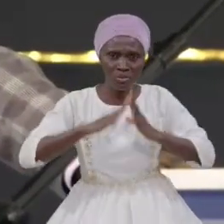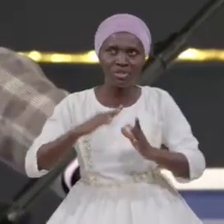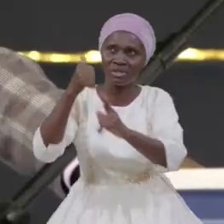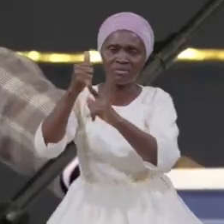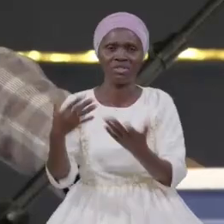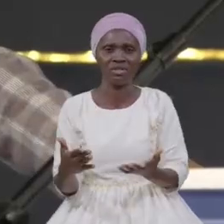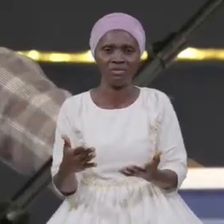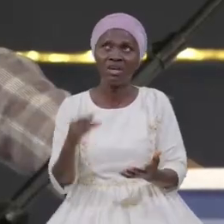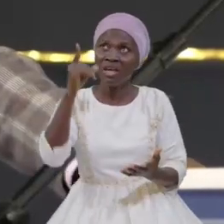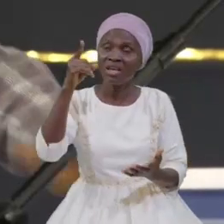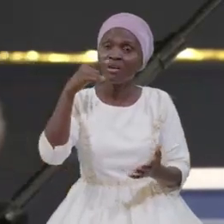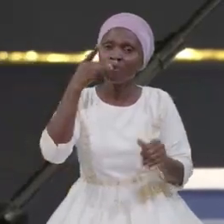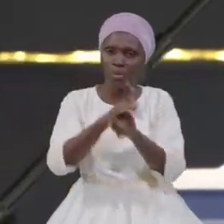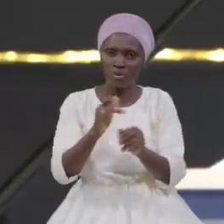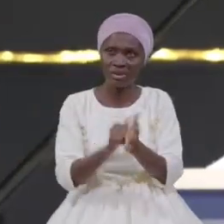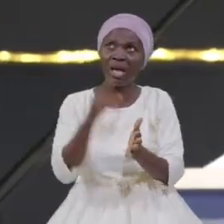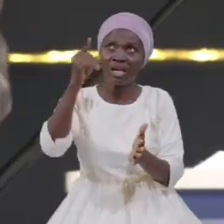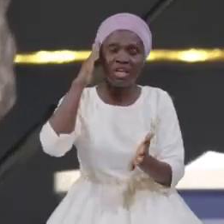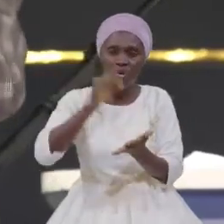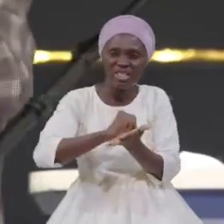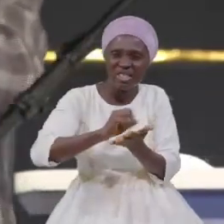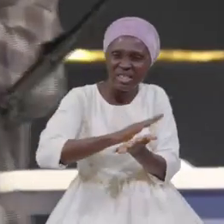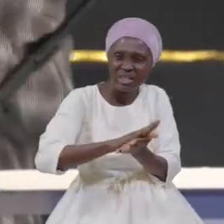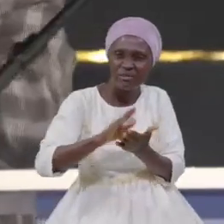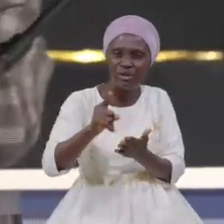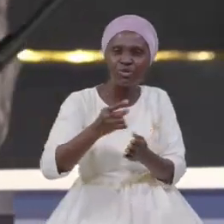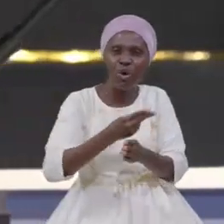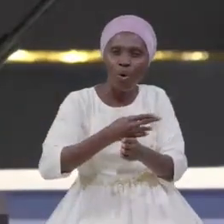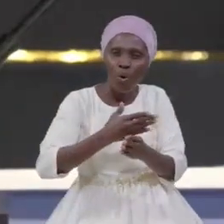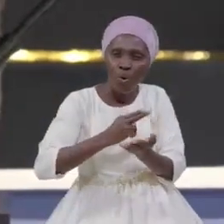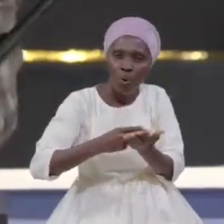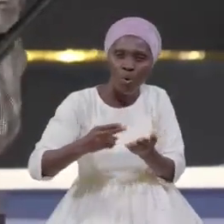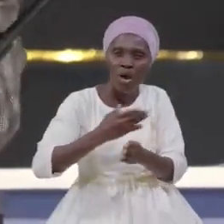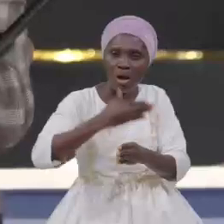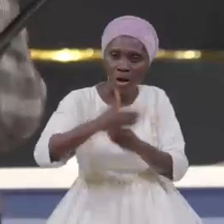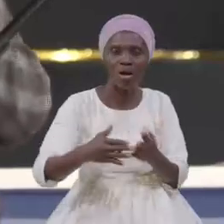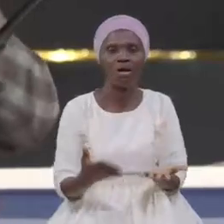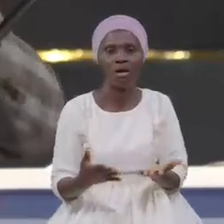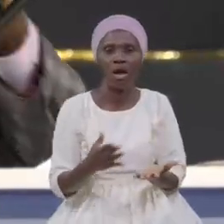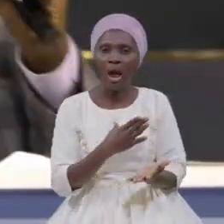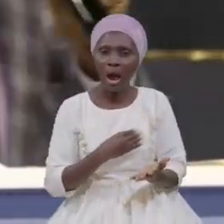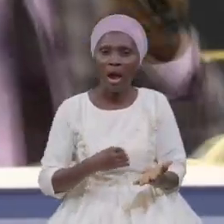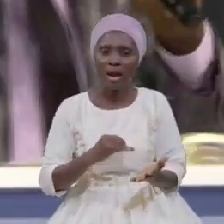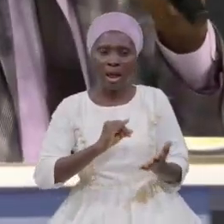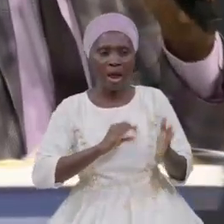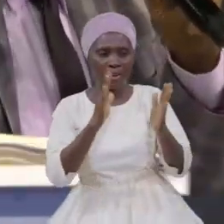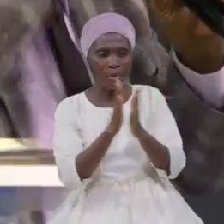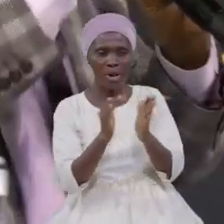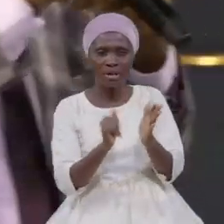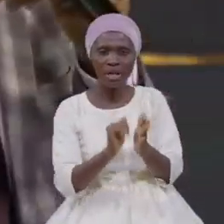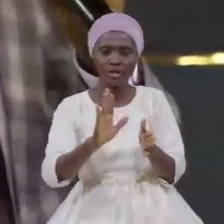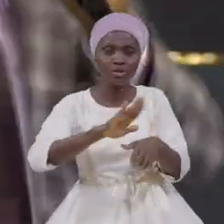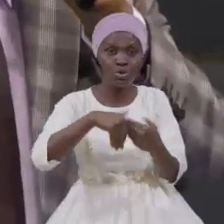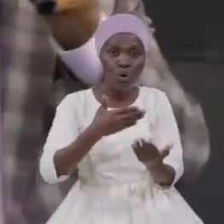you wholly, entirely. And I pray, God, that your whole spirit and soul and